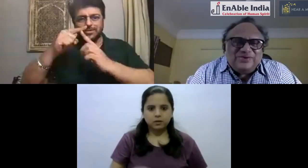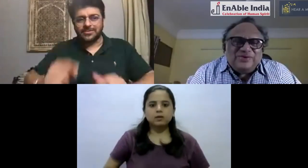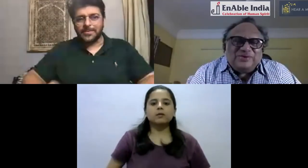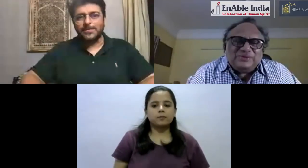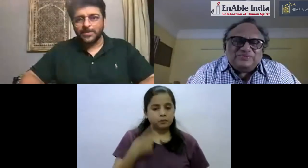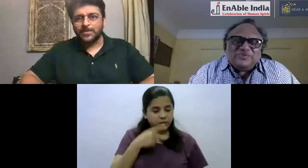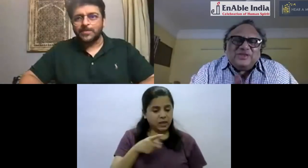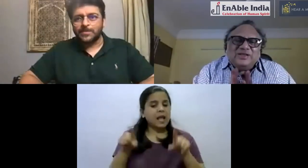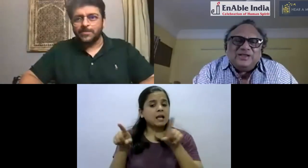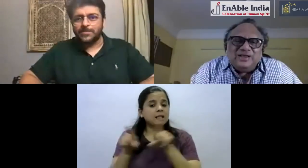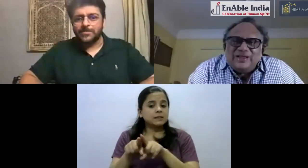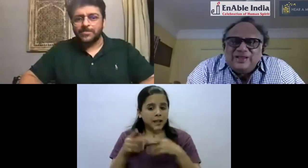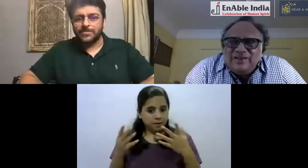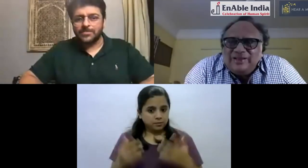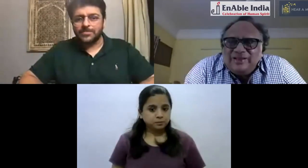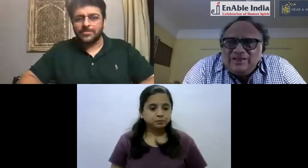like,